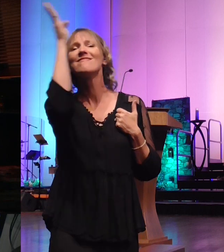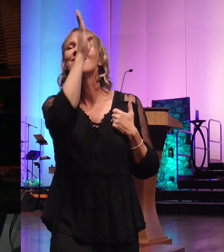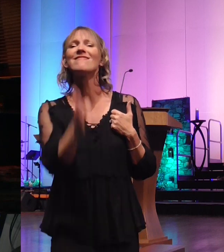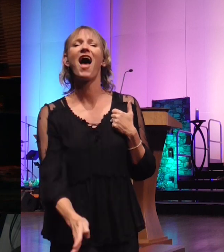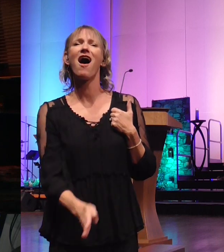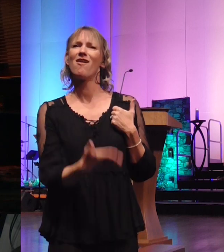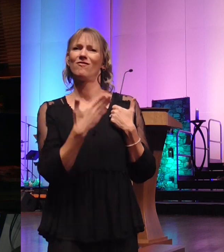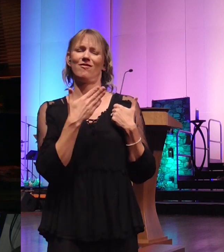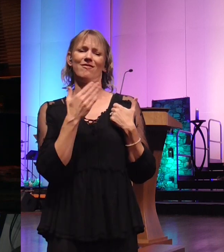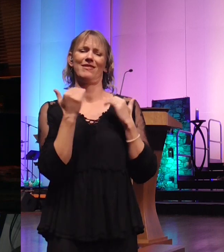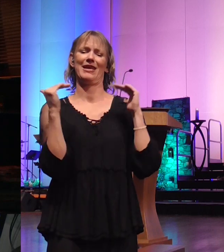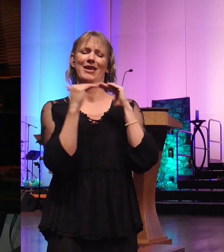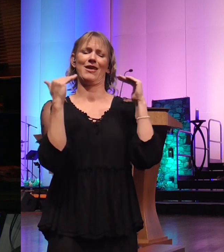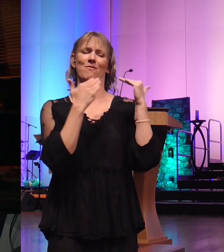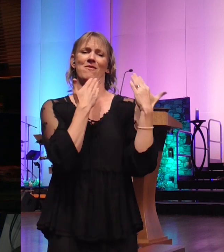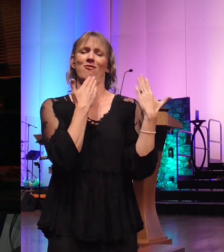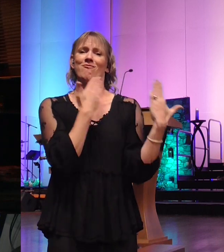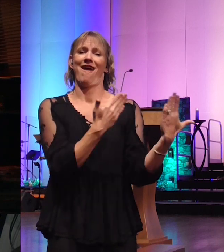so grateful